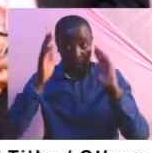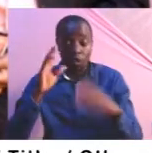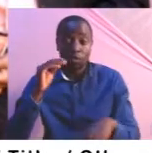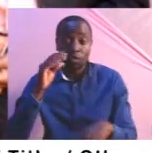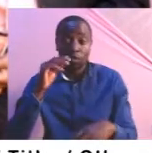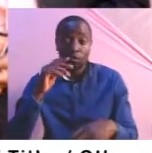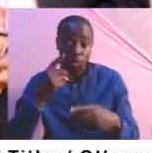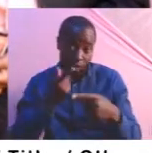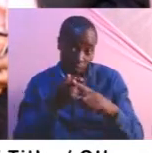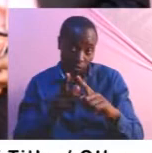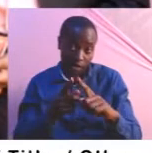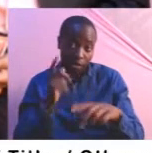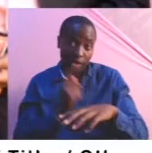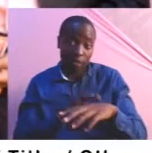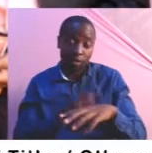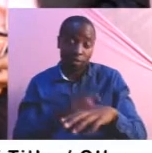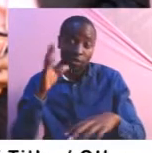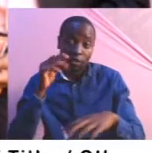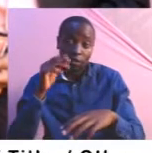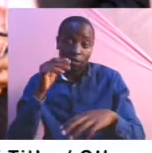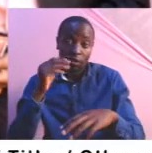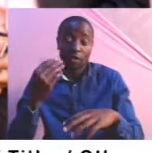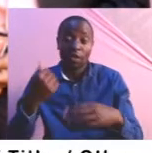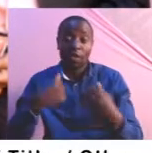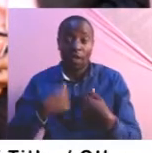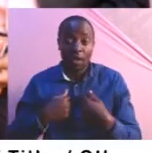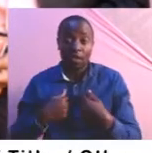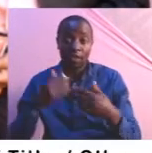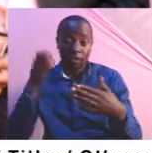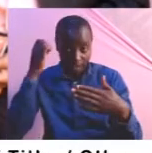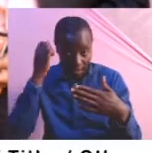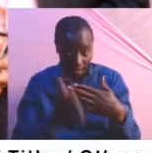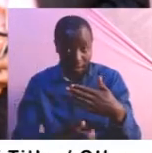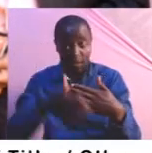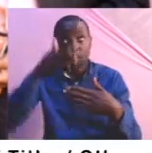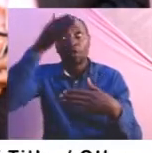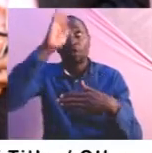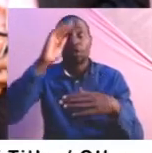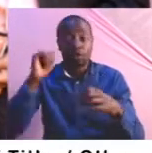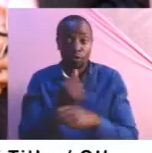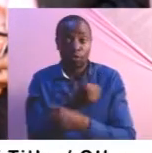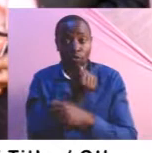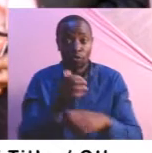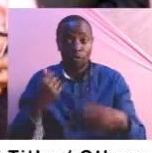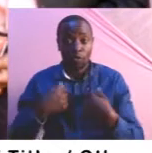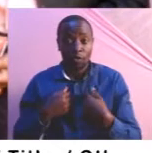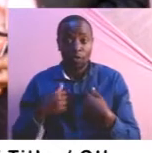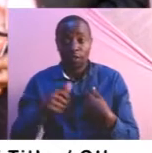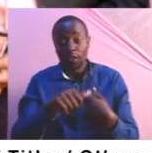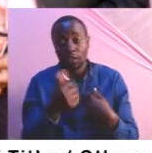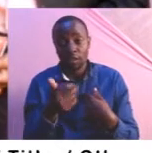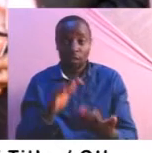it speaks, it is because we've reached the ultimate. Mm-hmm. God cannot tolerate us anymore. And so if you don't listen